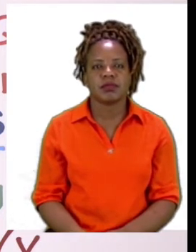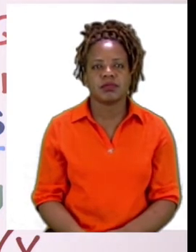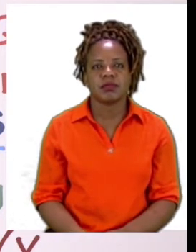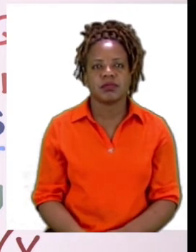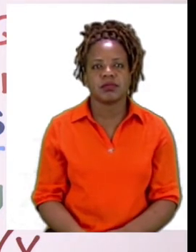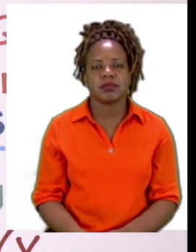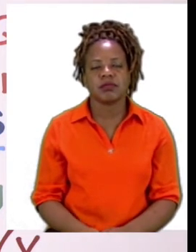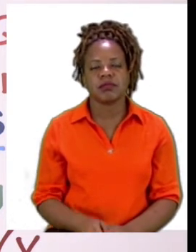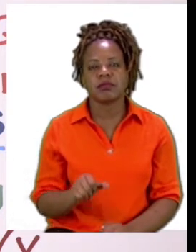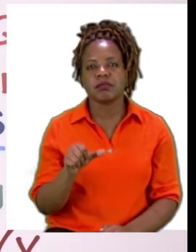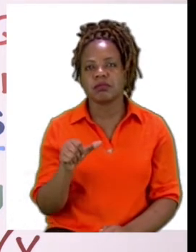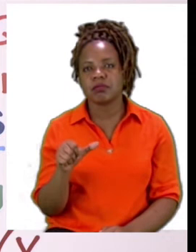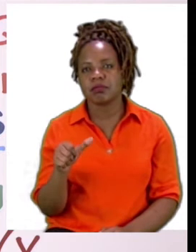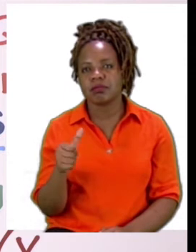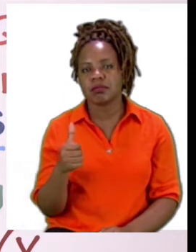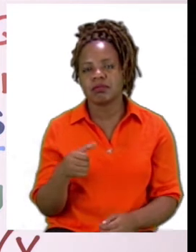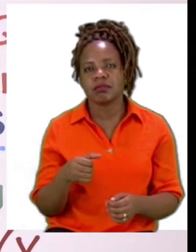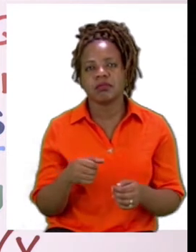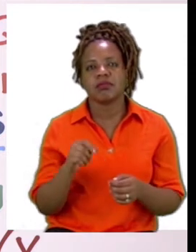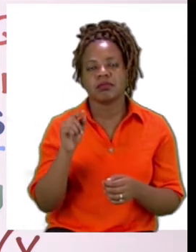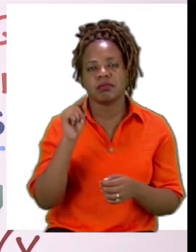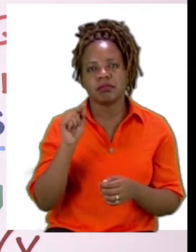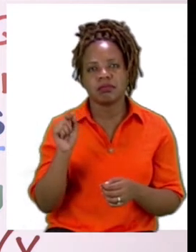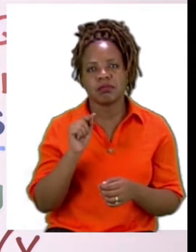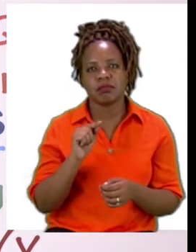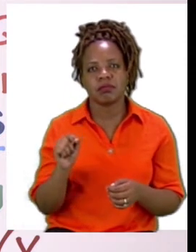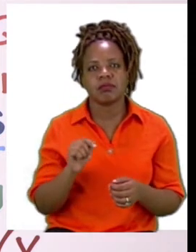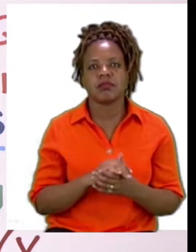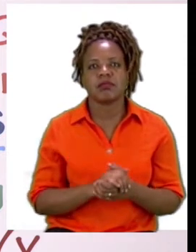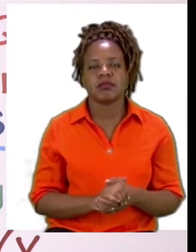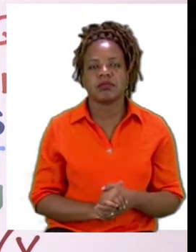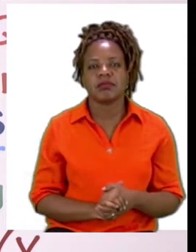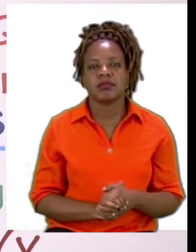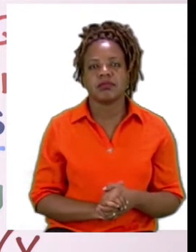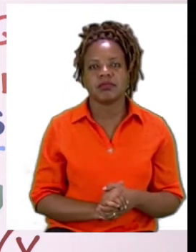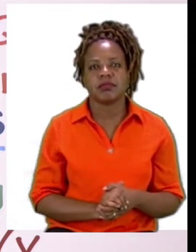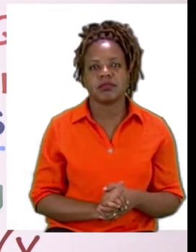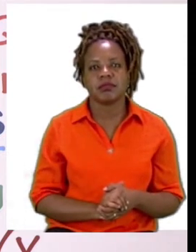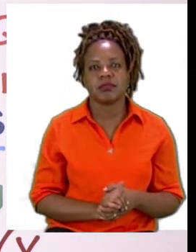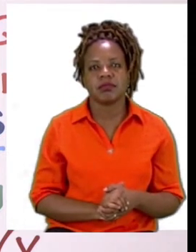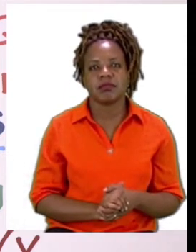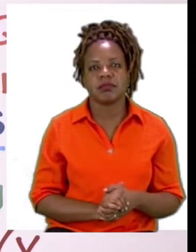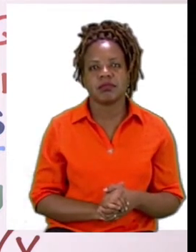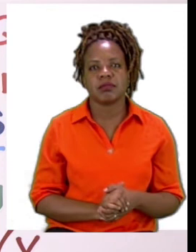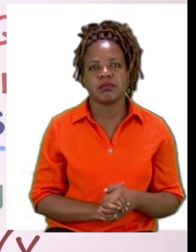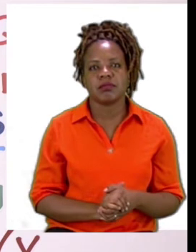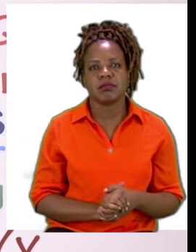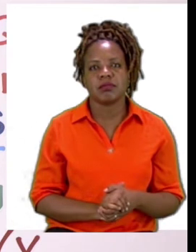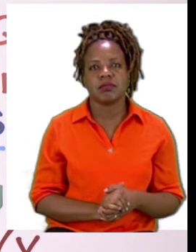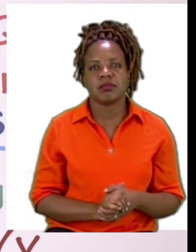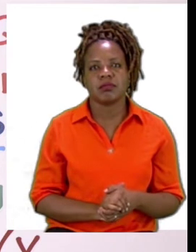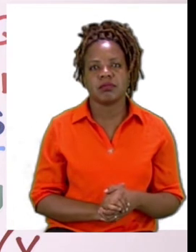shade another quarter, I would look at another piece of the shape. So I'm